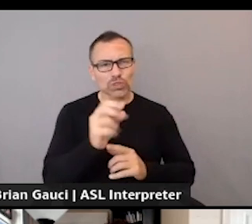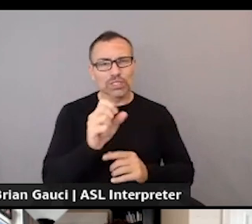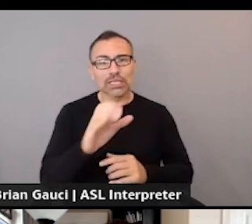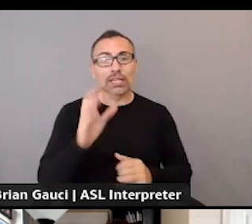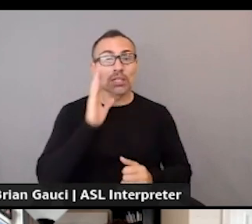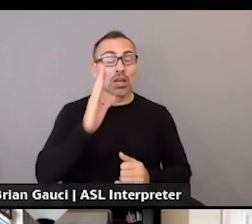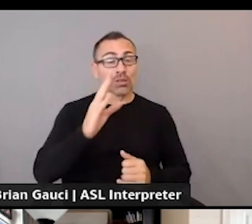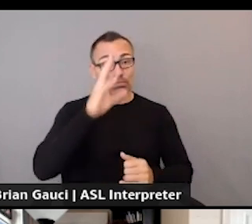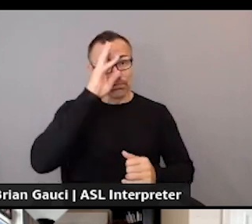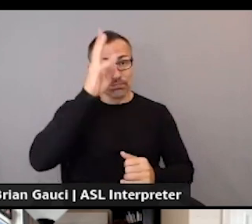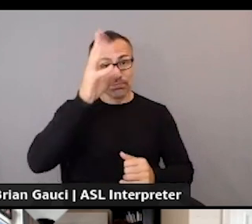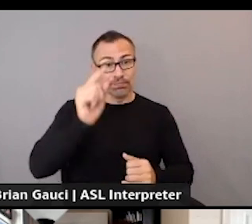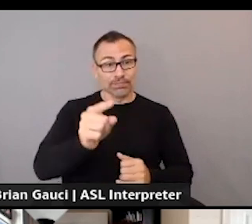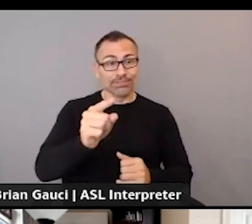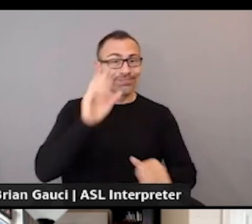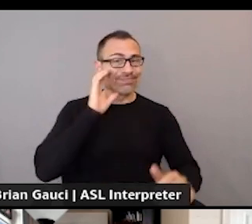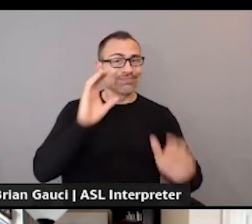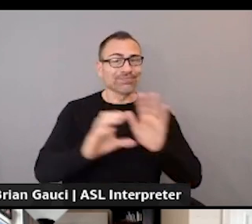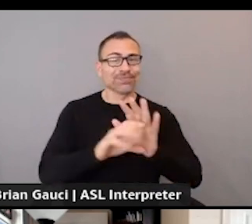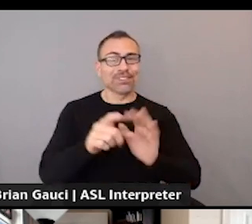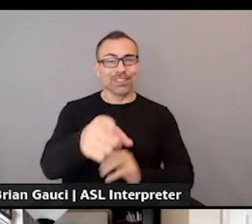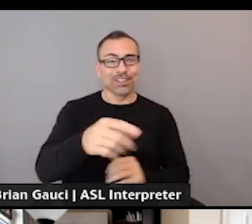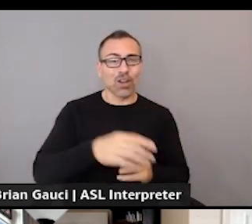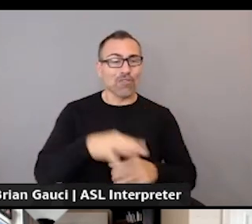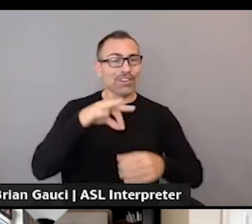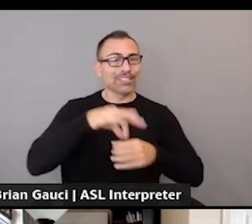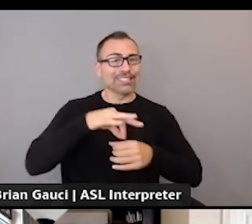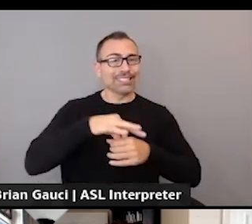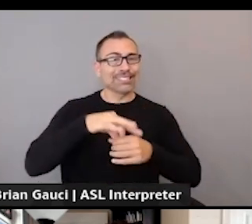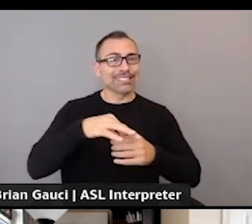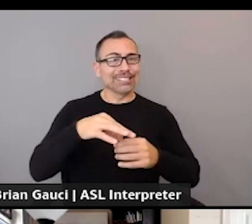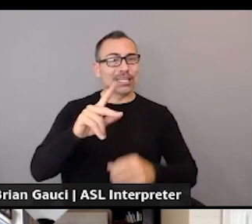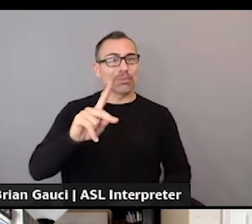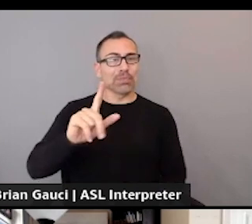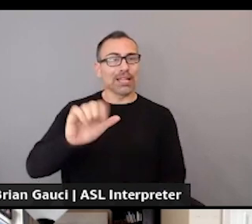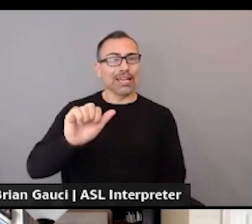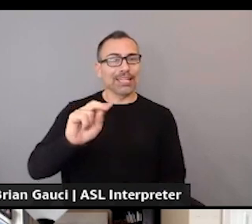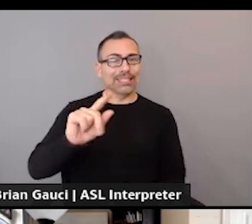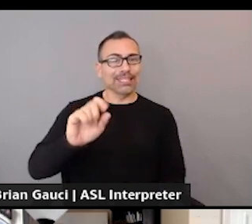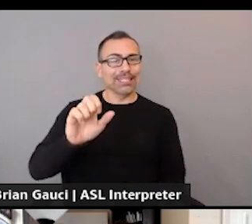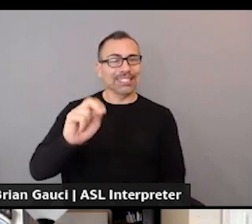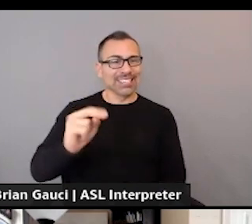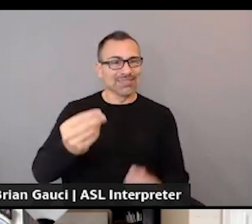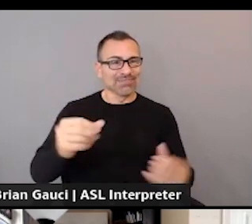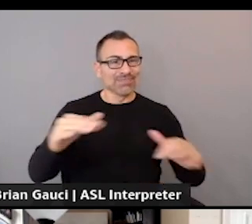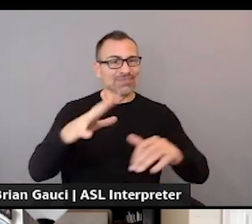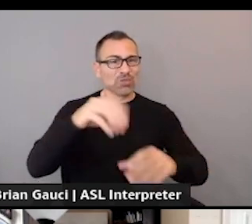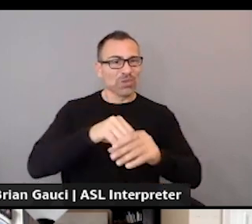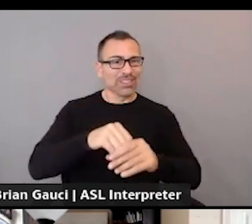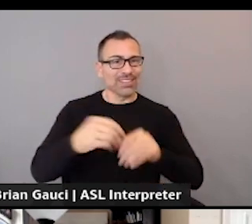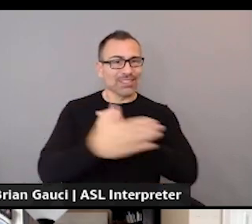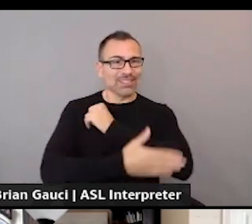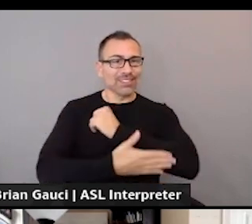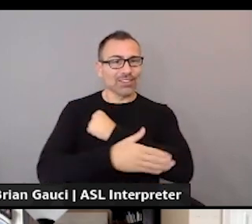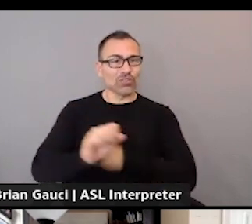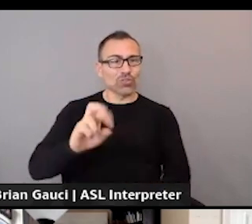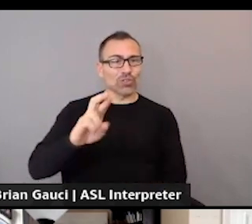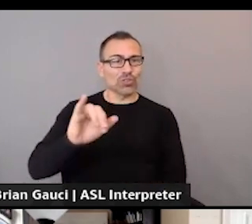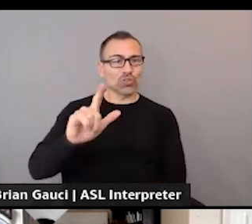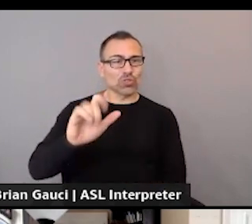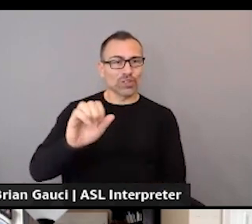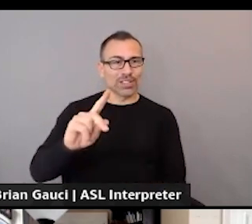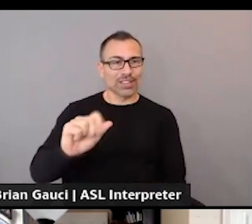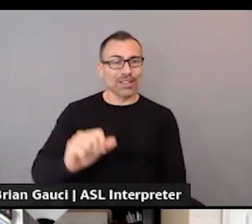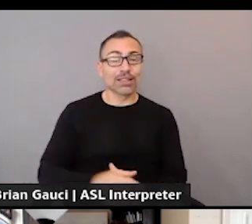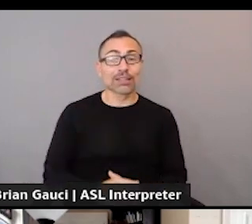an image of a tree plantation, right? So that's and then you can maybe do